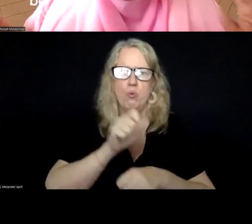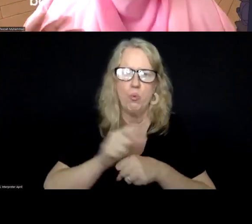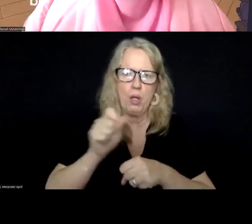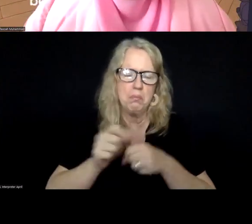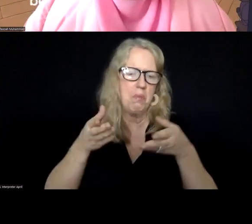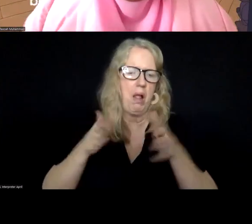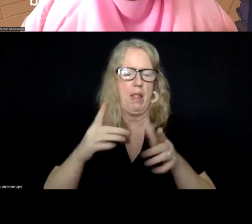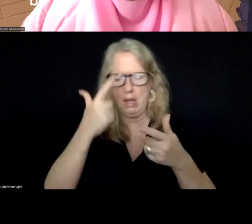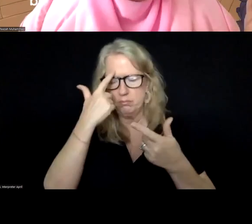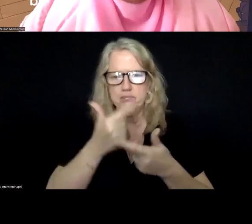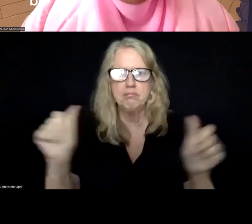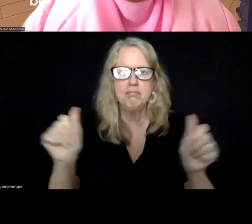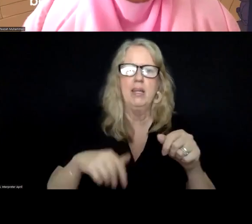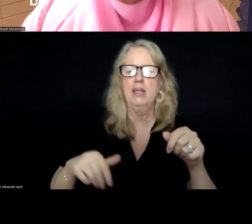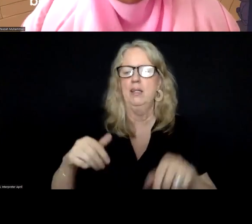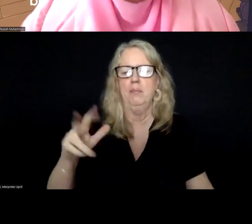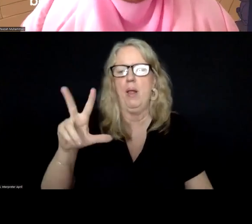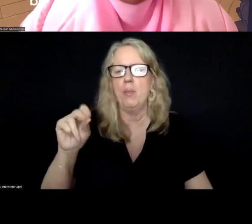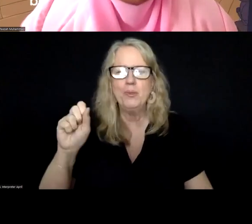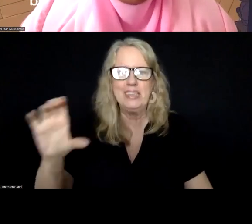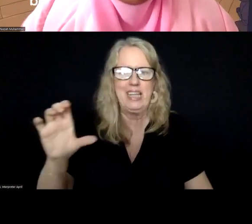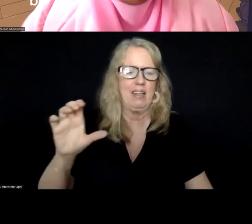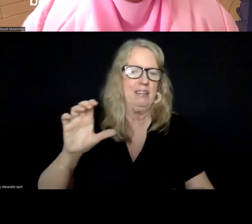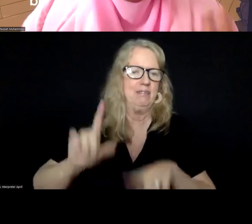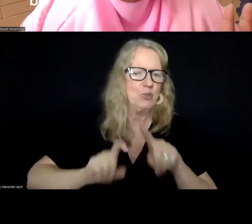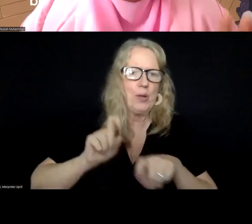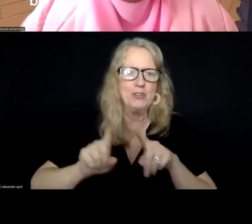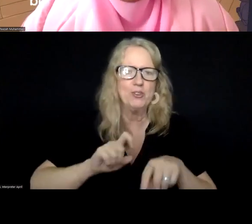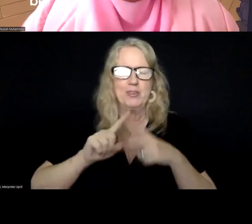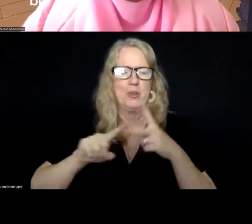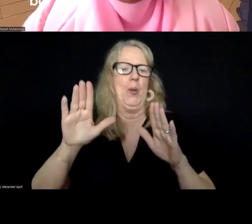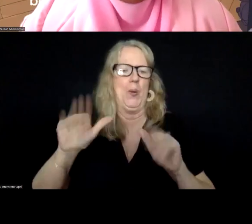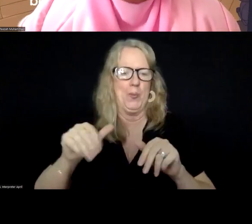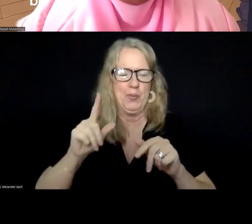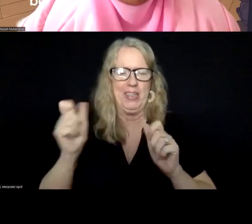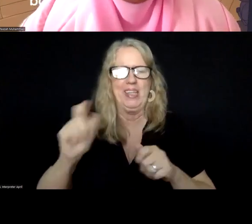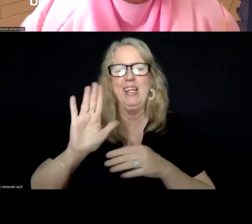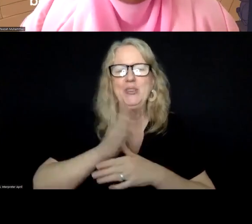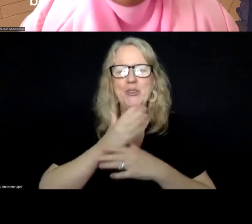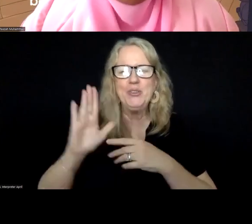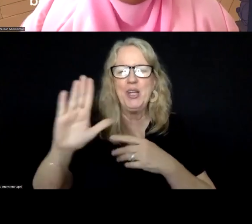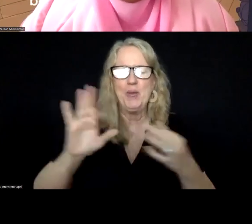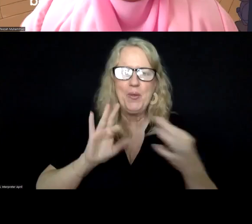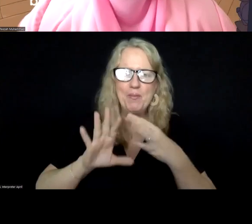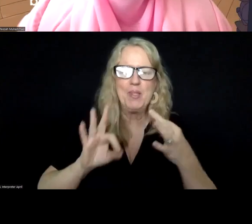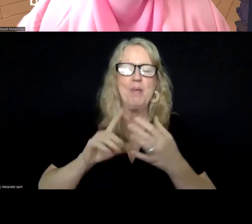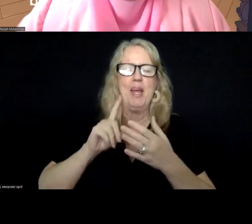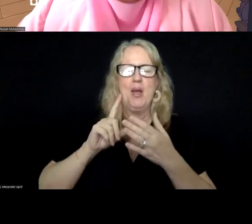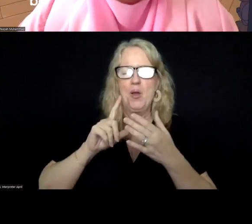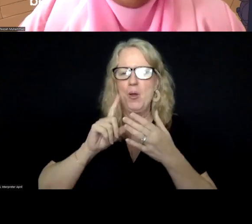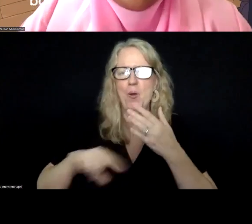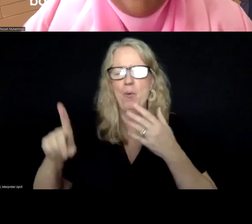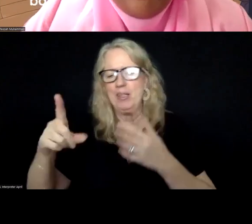let you guys spend about 30 seconds asking questions, and hopefully someone can share their feedback, what their thoughts were